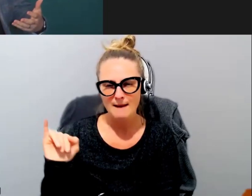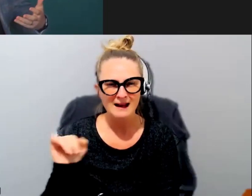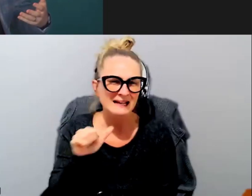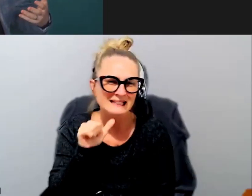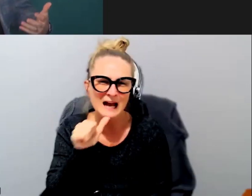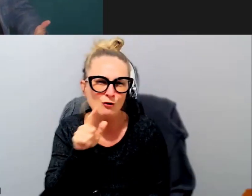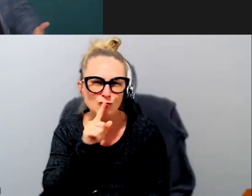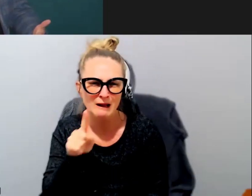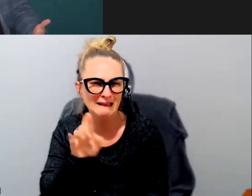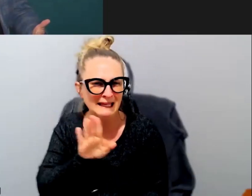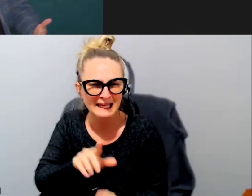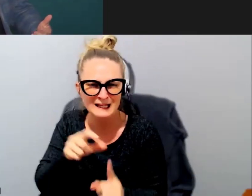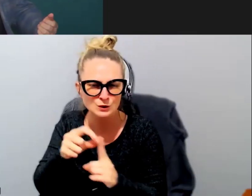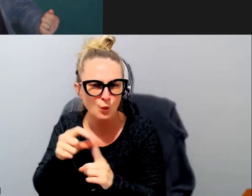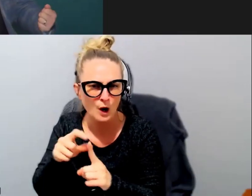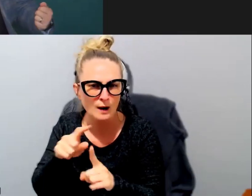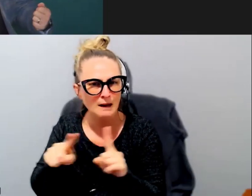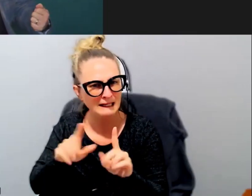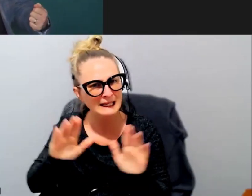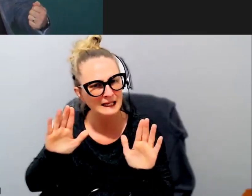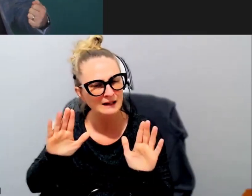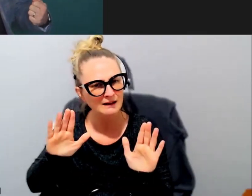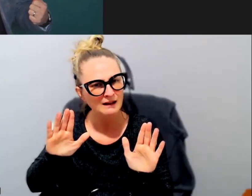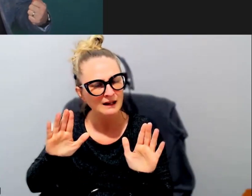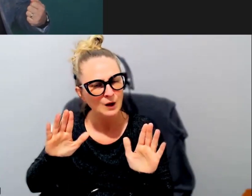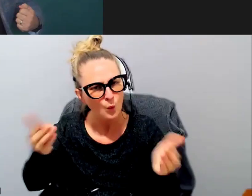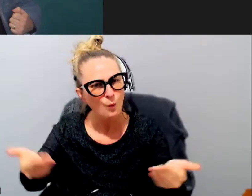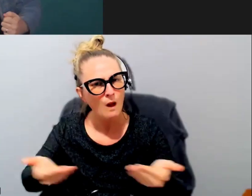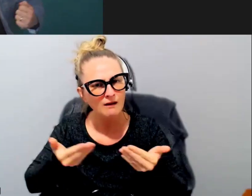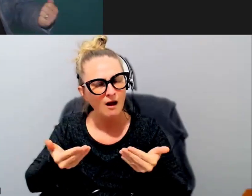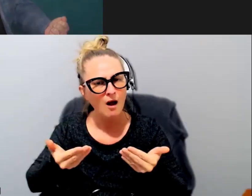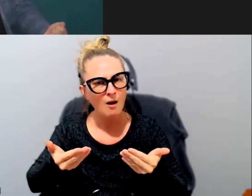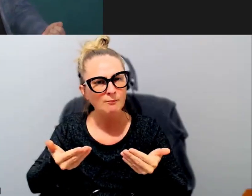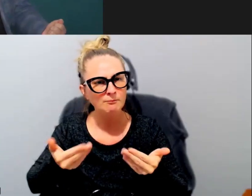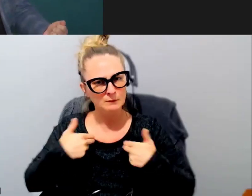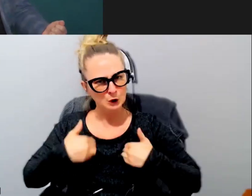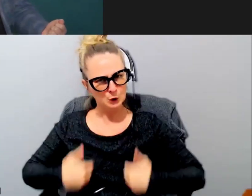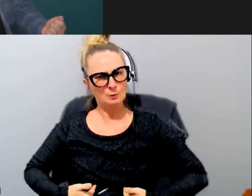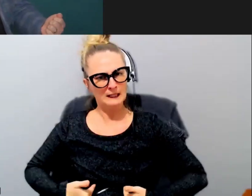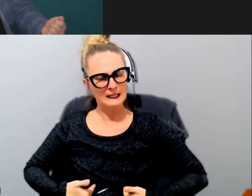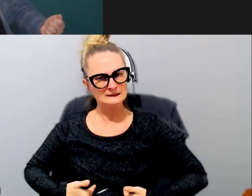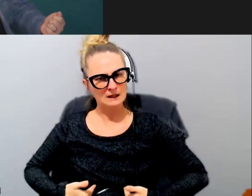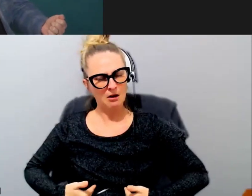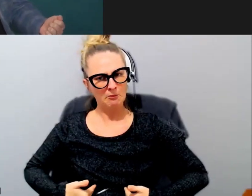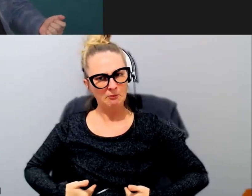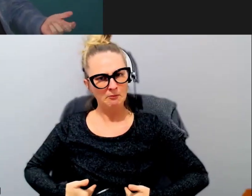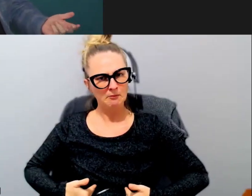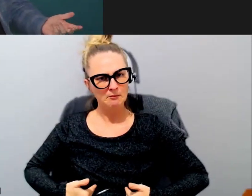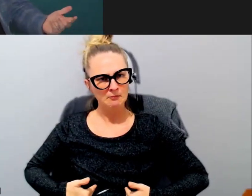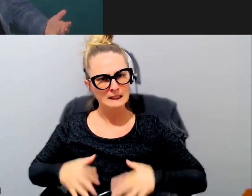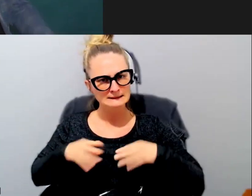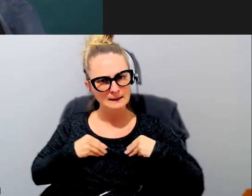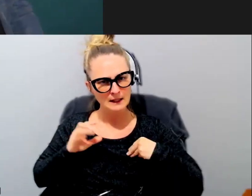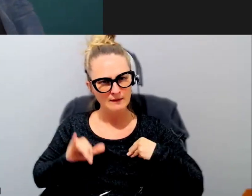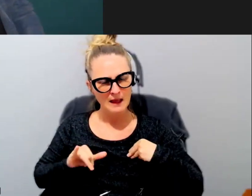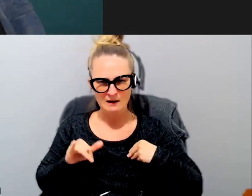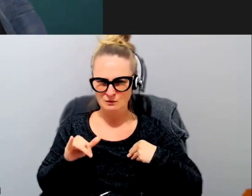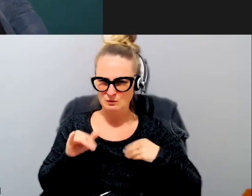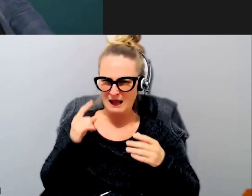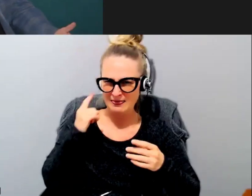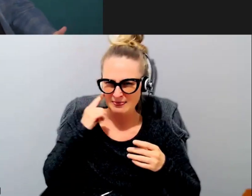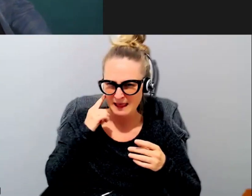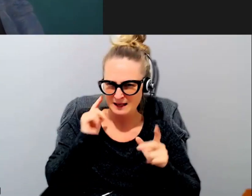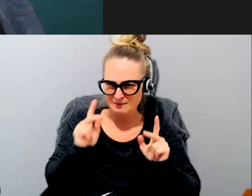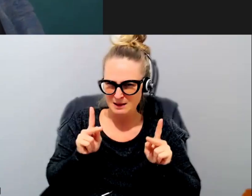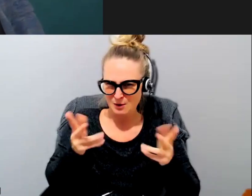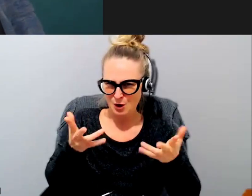philosophy of humanism, which I think folks here know, but I will give you my